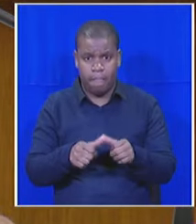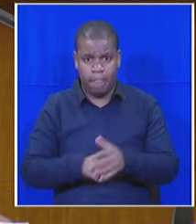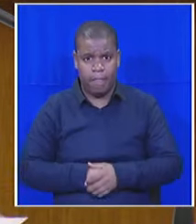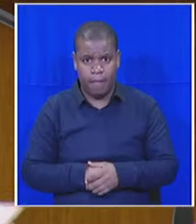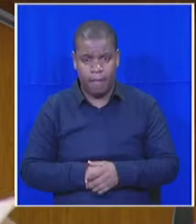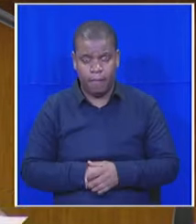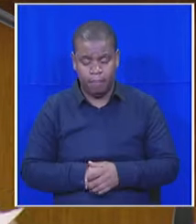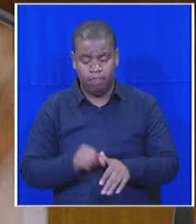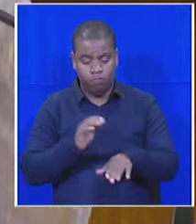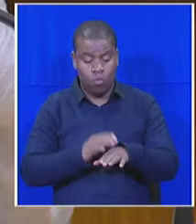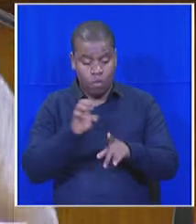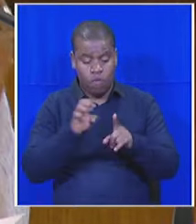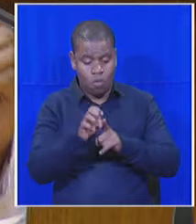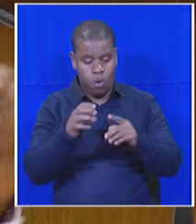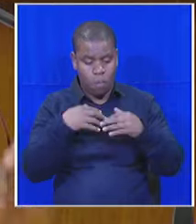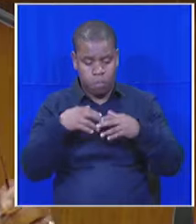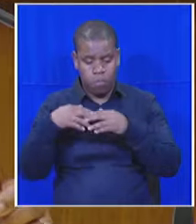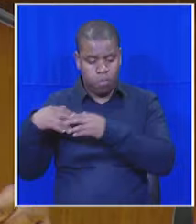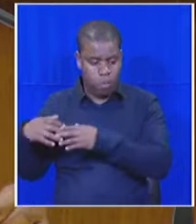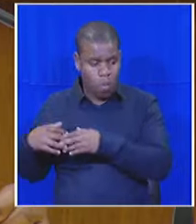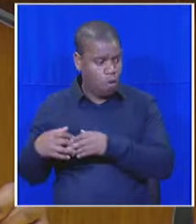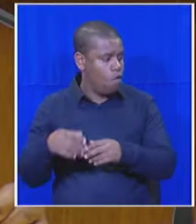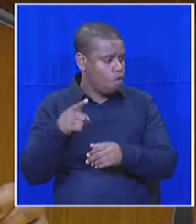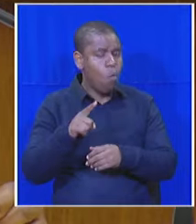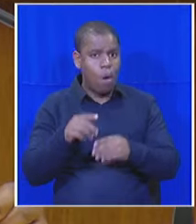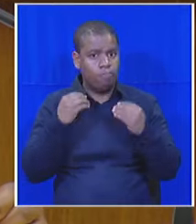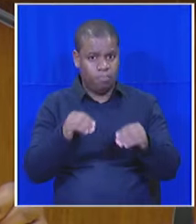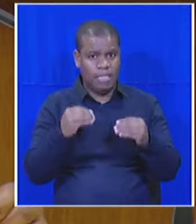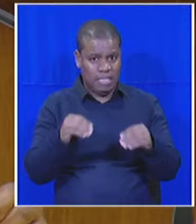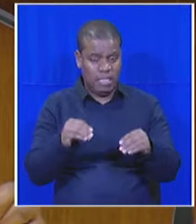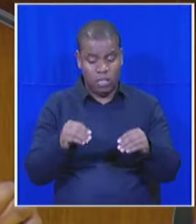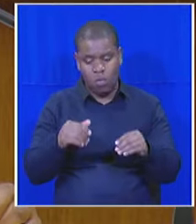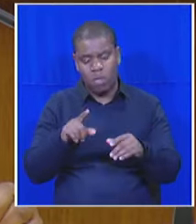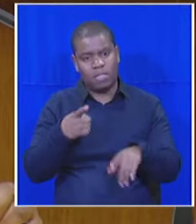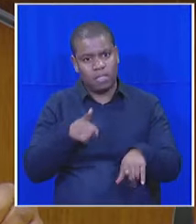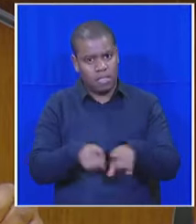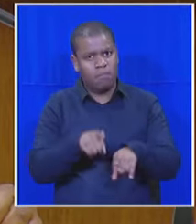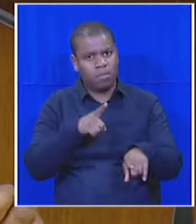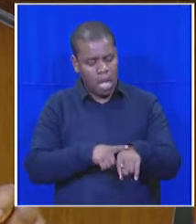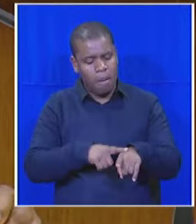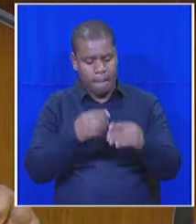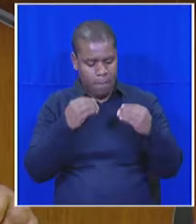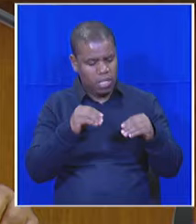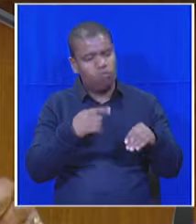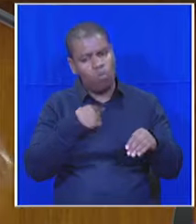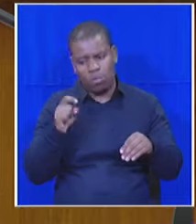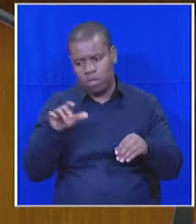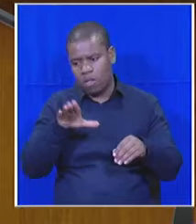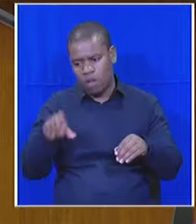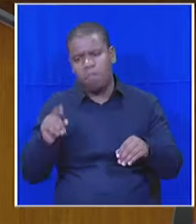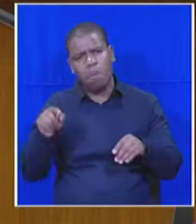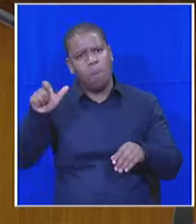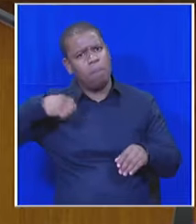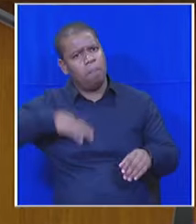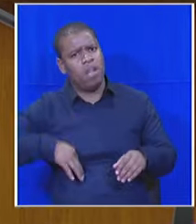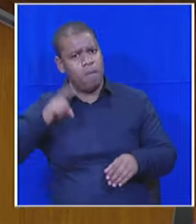to create an environment of business. But at the same time, we want to see business itself benefiting South Africans by continuing